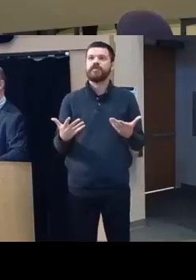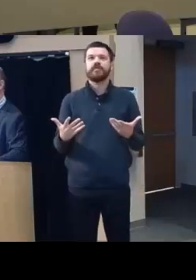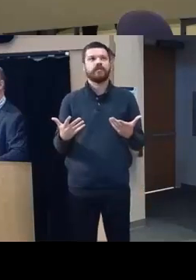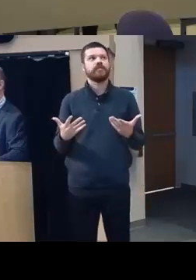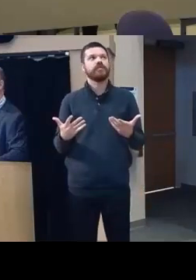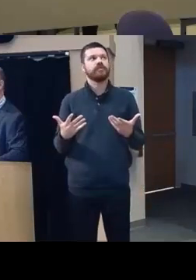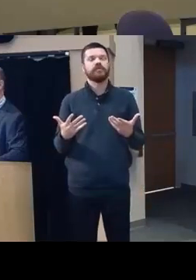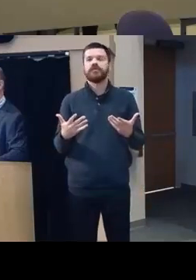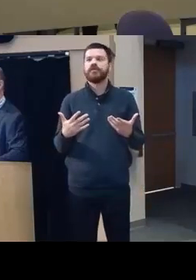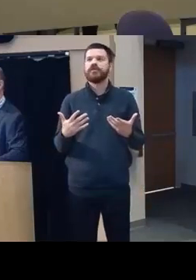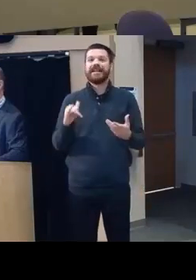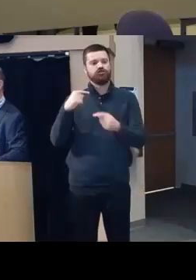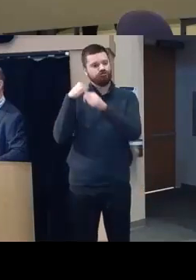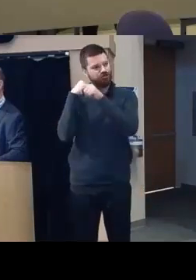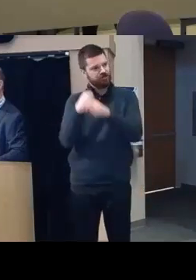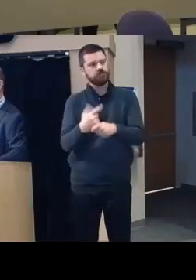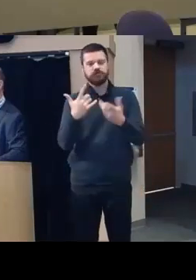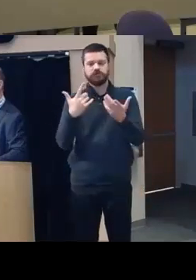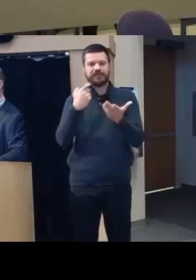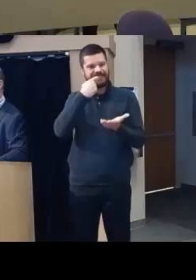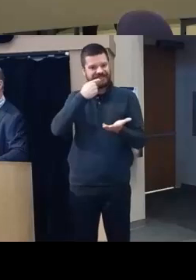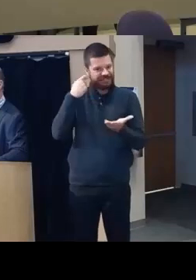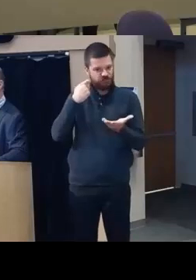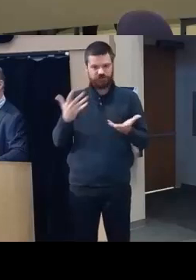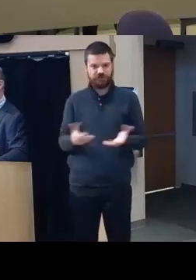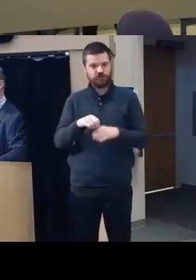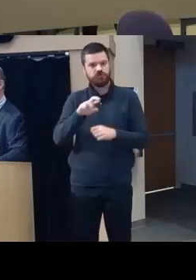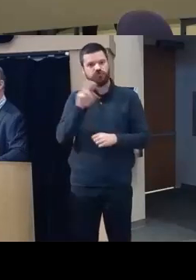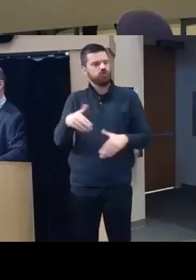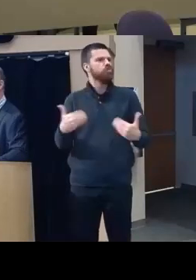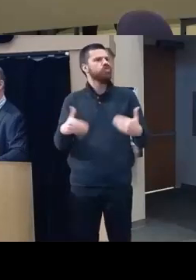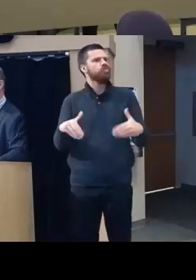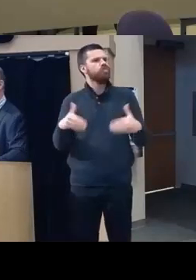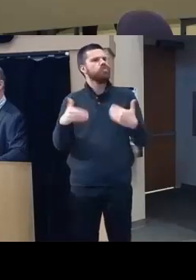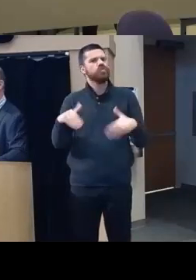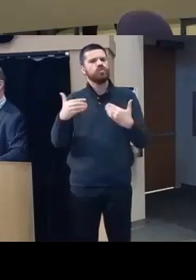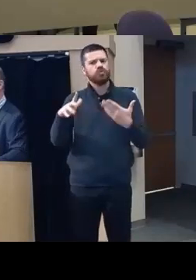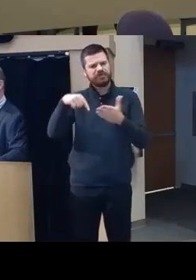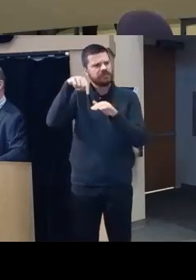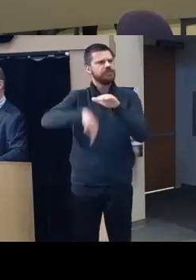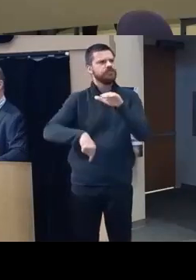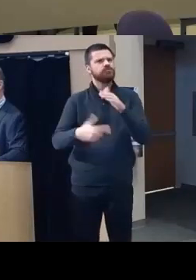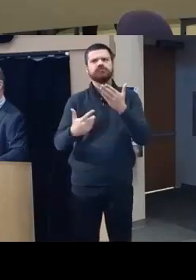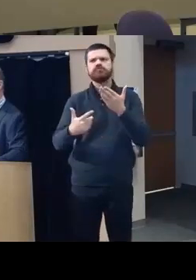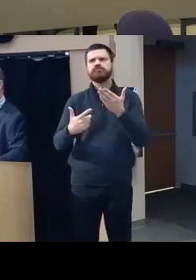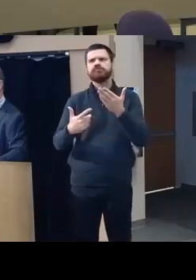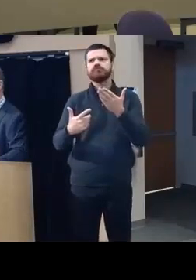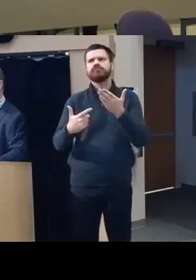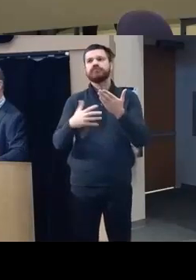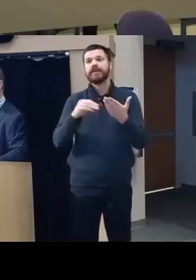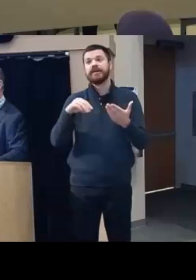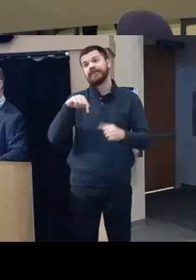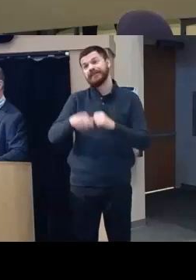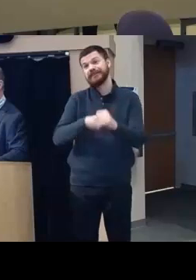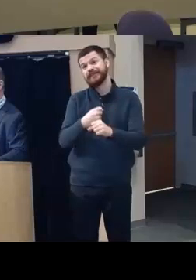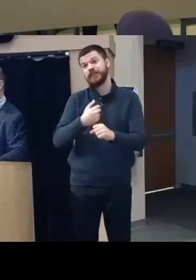tradition of the addiction psychiatry runs very deep in our department, and hopefully this year is the year